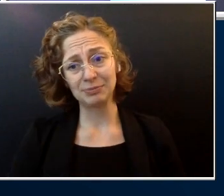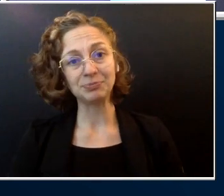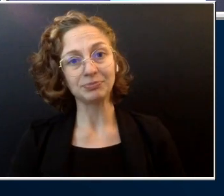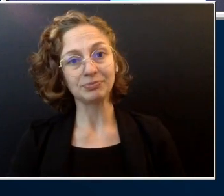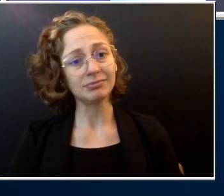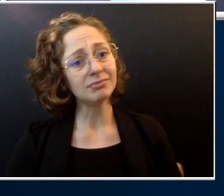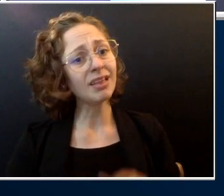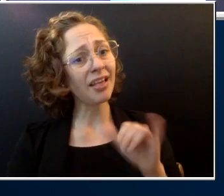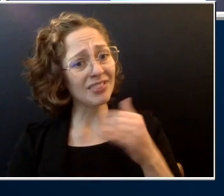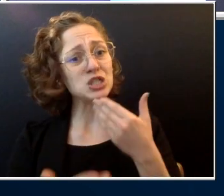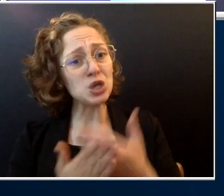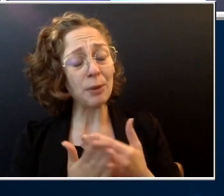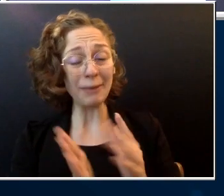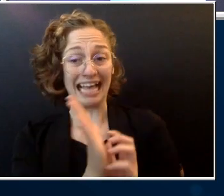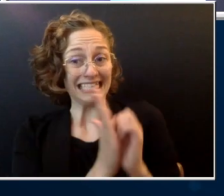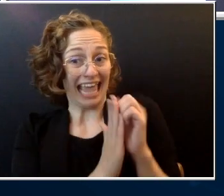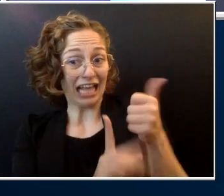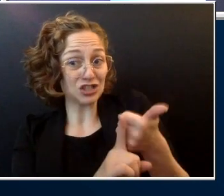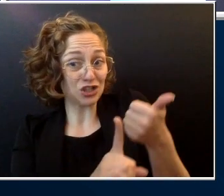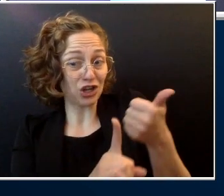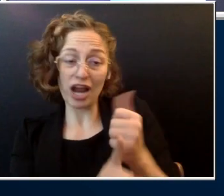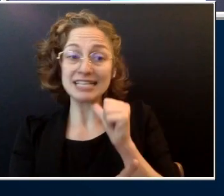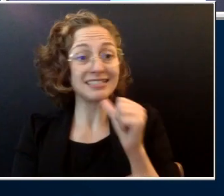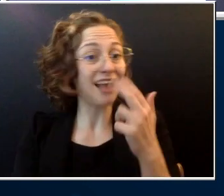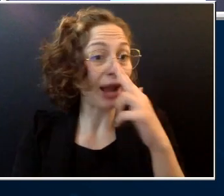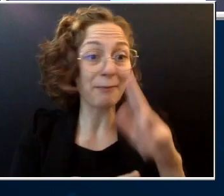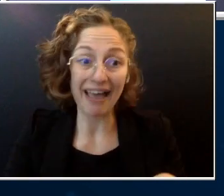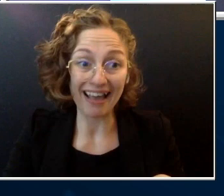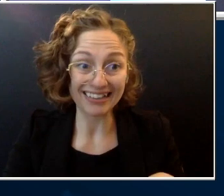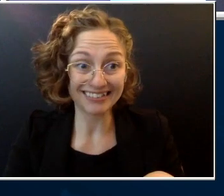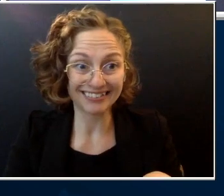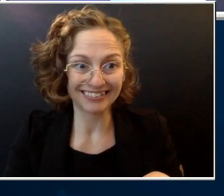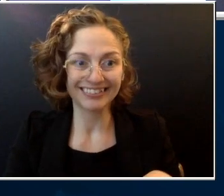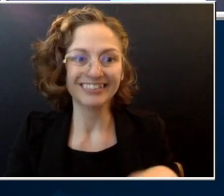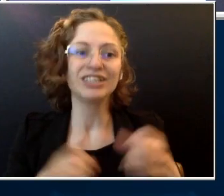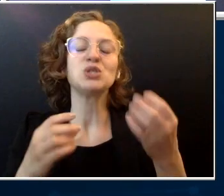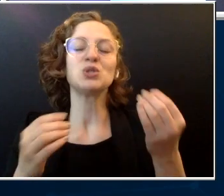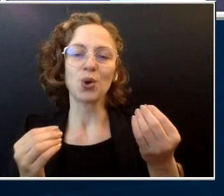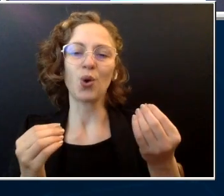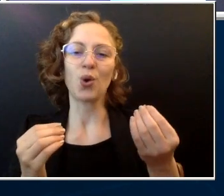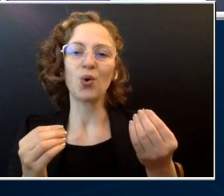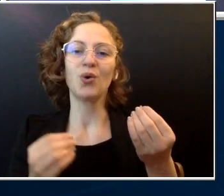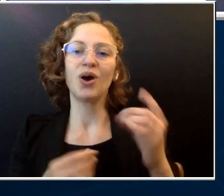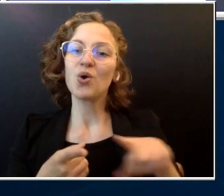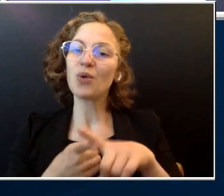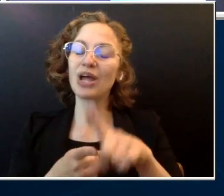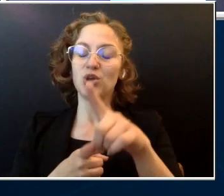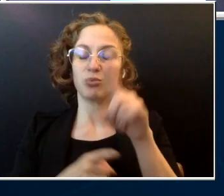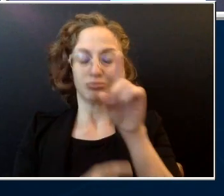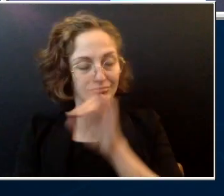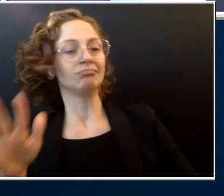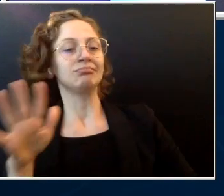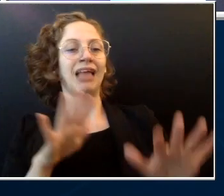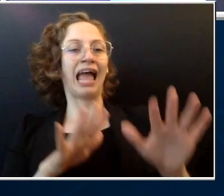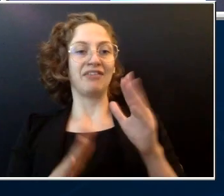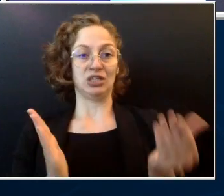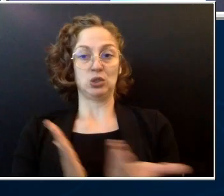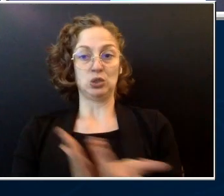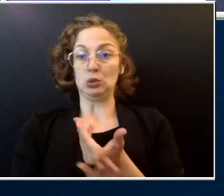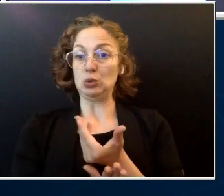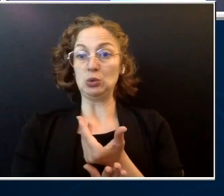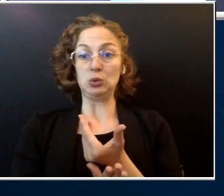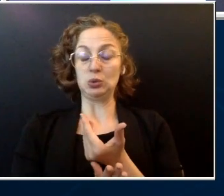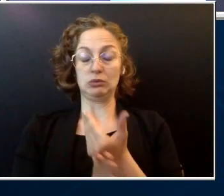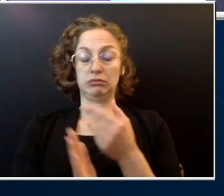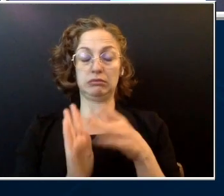blast. That's not what we think of. So to think that you're kind of thrust into this new realm, this horrible diagnosis, then turns into this new mission for you, kind of making